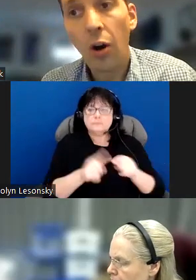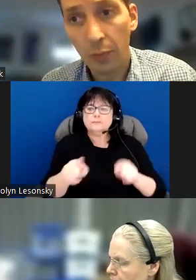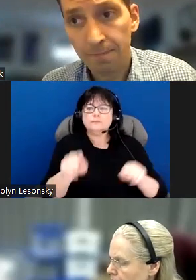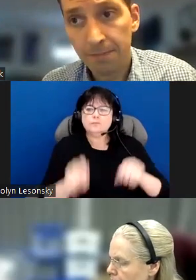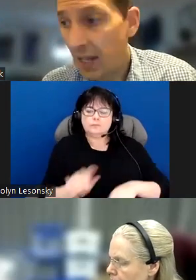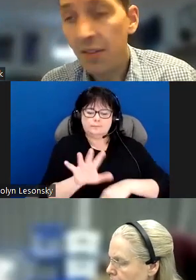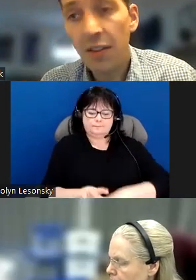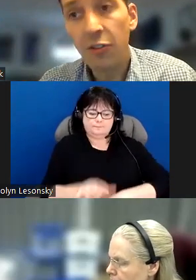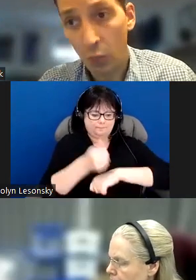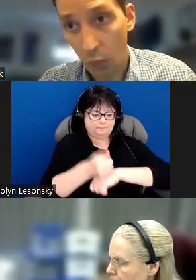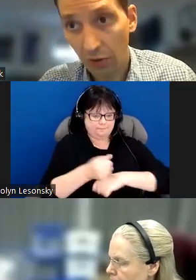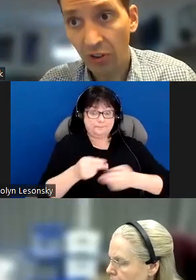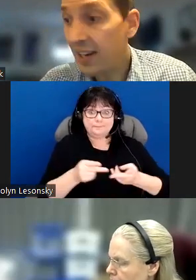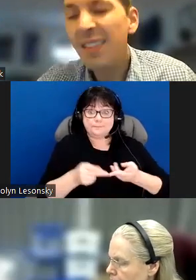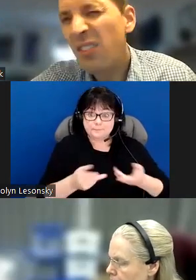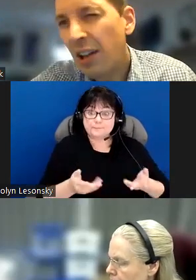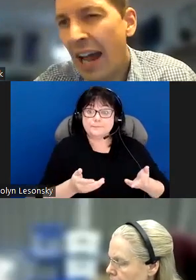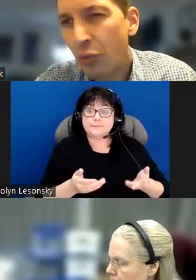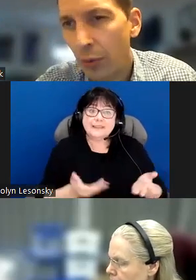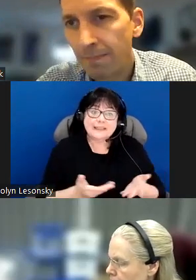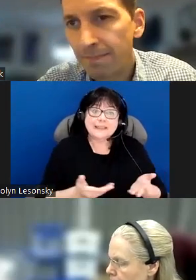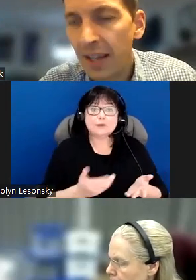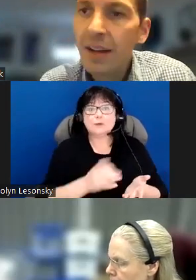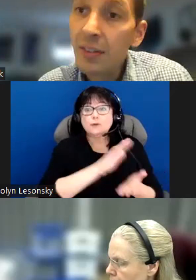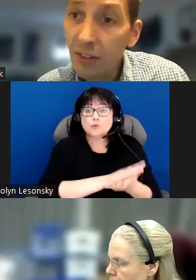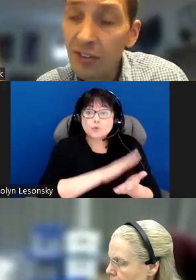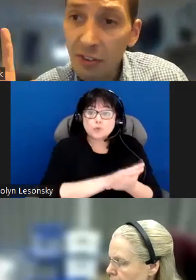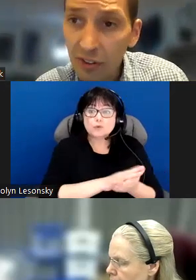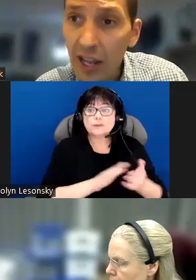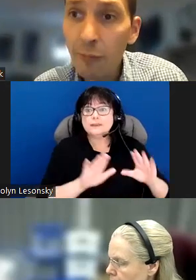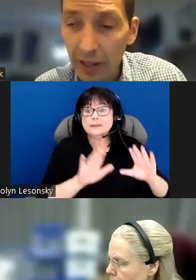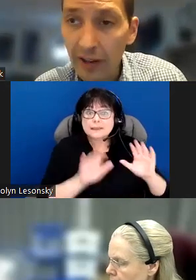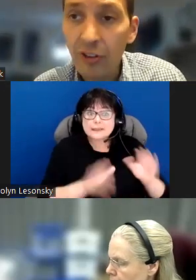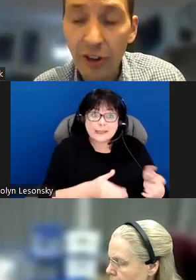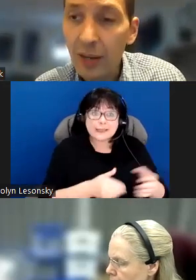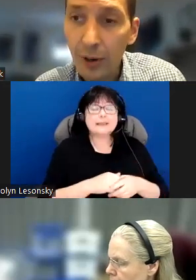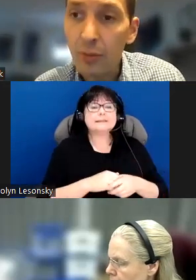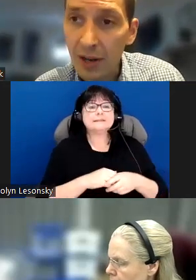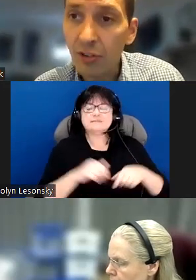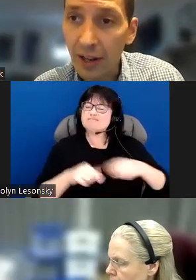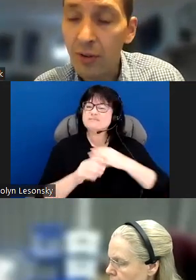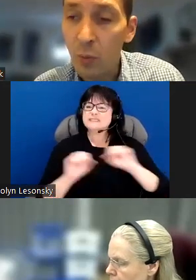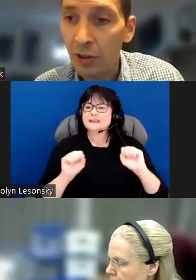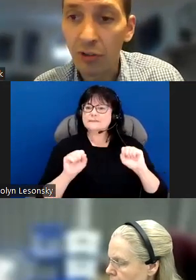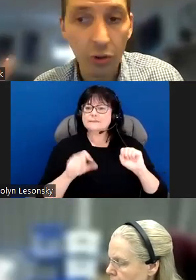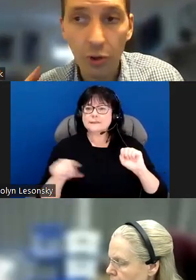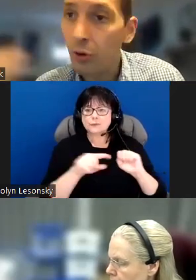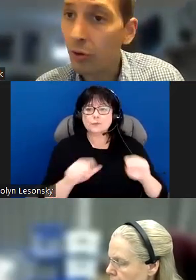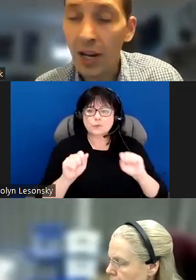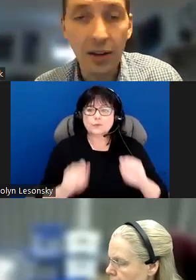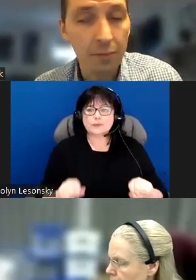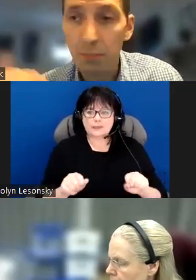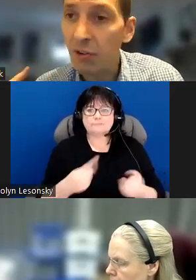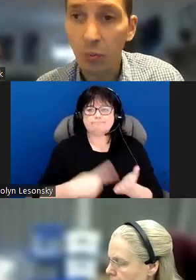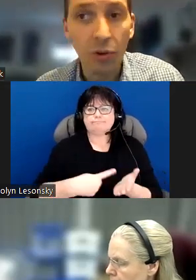this home, in this work site, in this classroom, this is a safe place to talk about your mental health and wellness, good